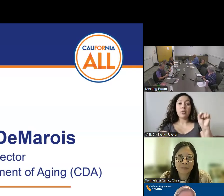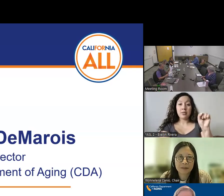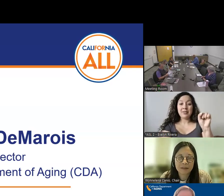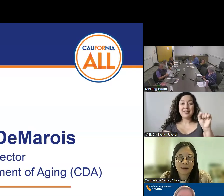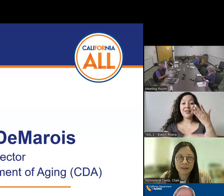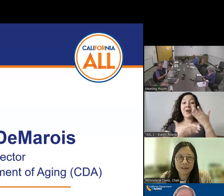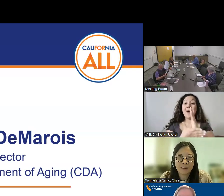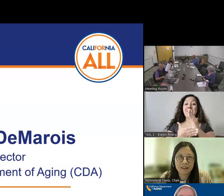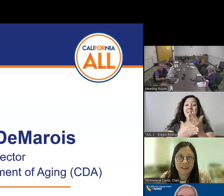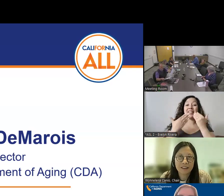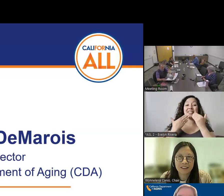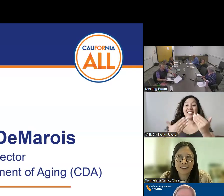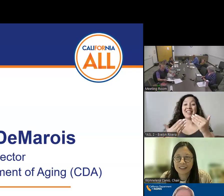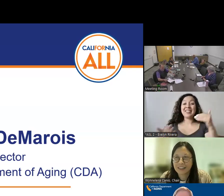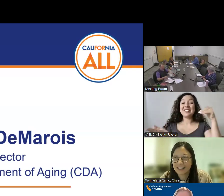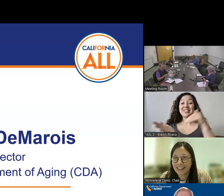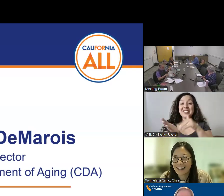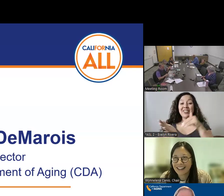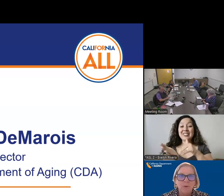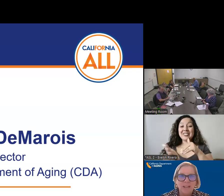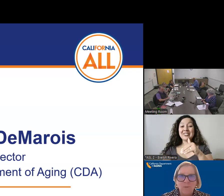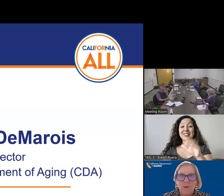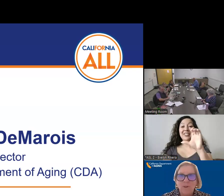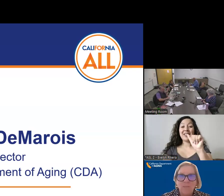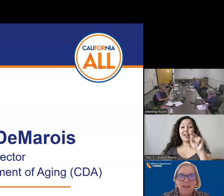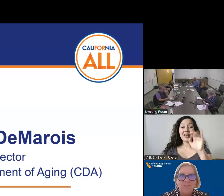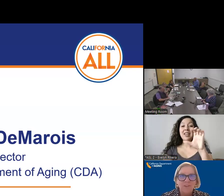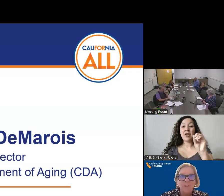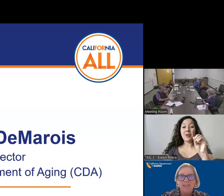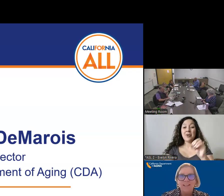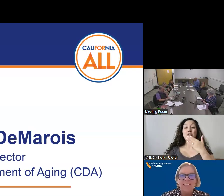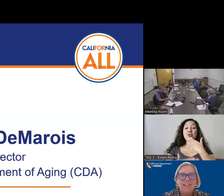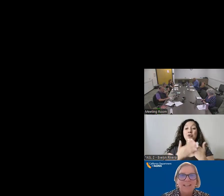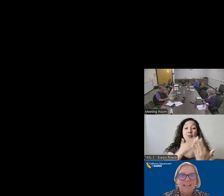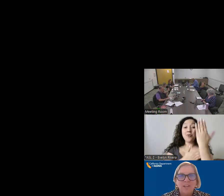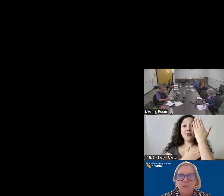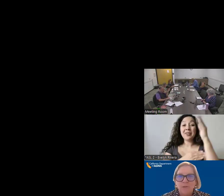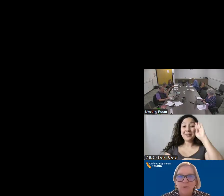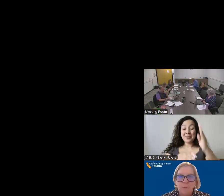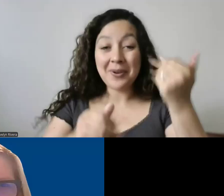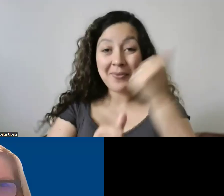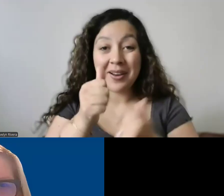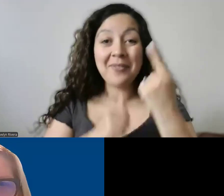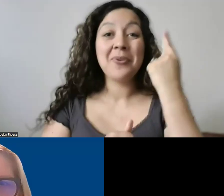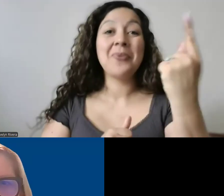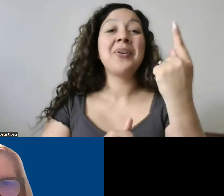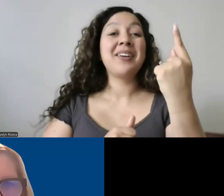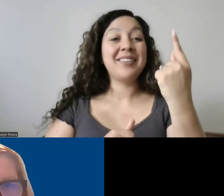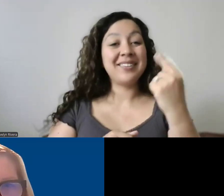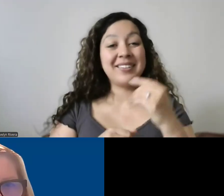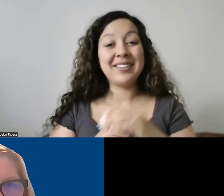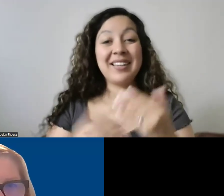Right. Thank you, Dr. Canio. And good morning. Welcome, everyone. Thank you for providing